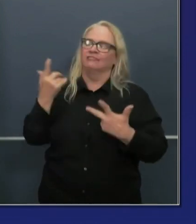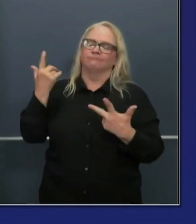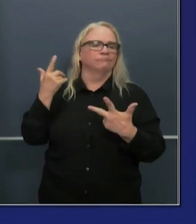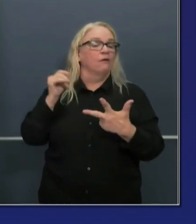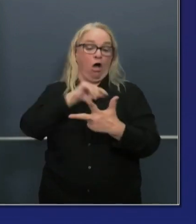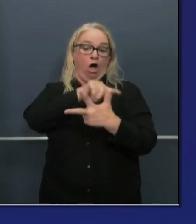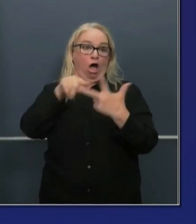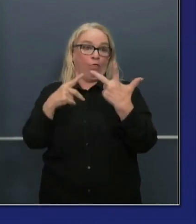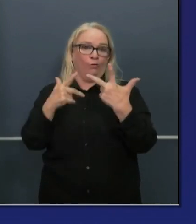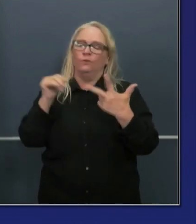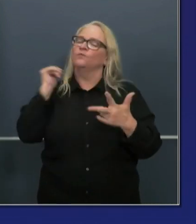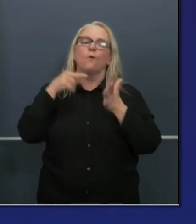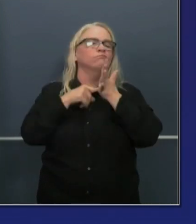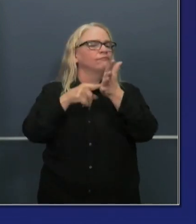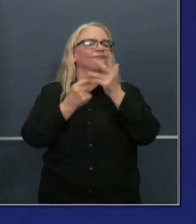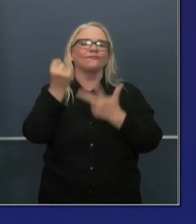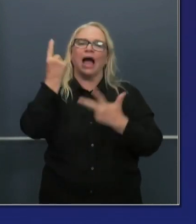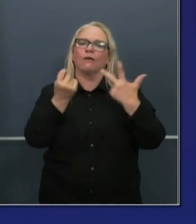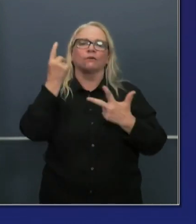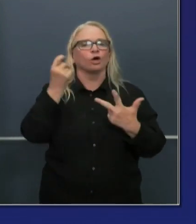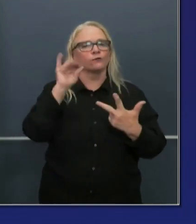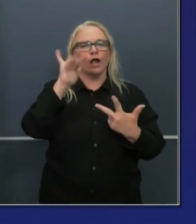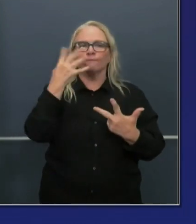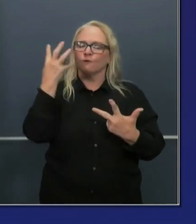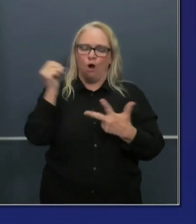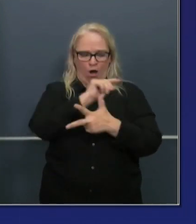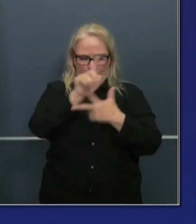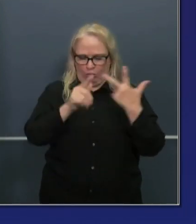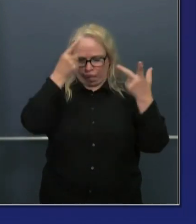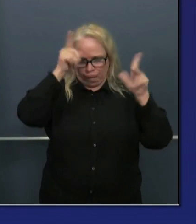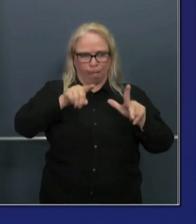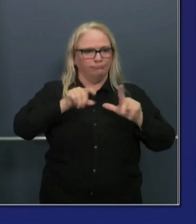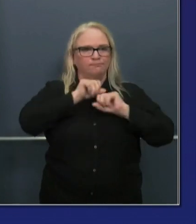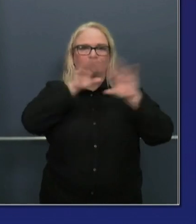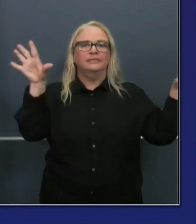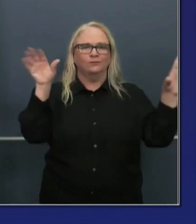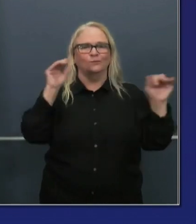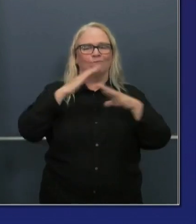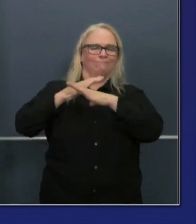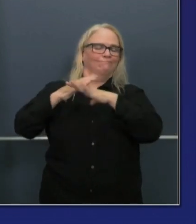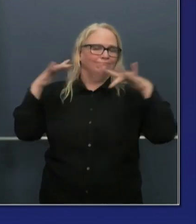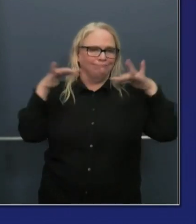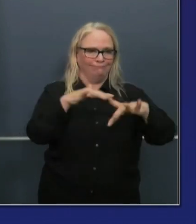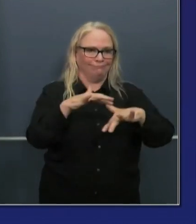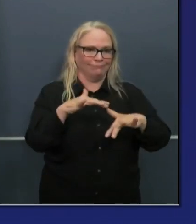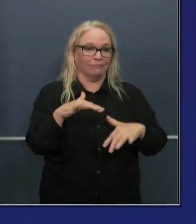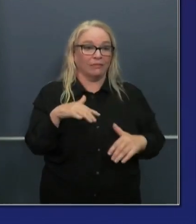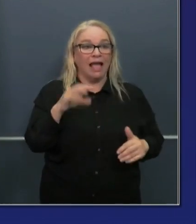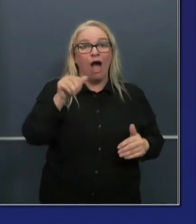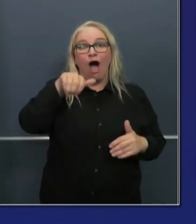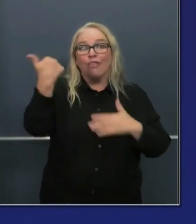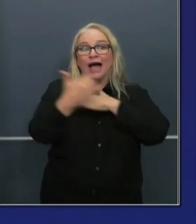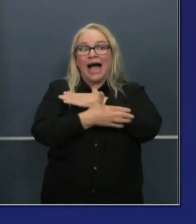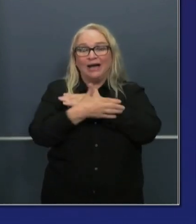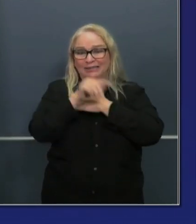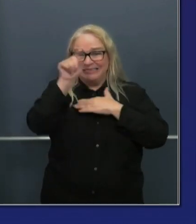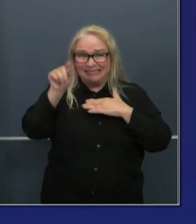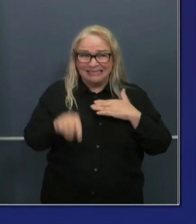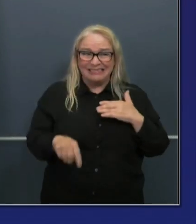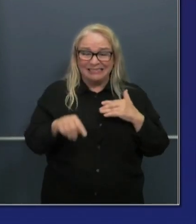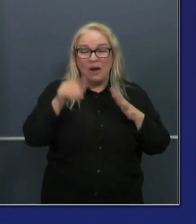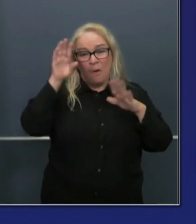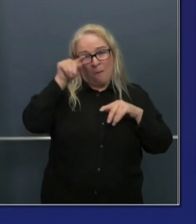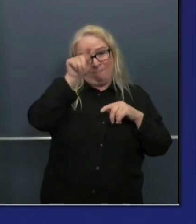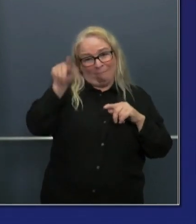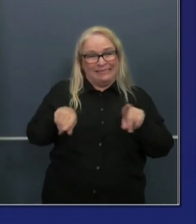So this shouldn't come as a major surprise. Others have already been making an announcement in this place. But again, we're looking at the totality of